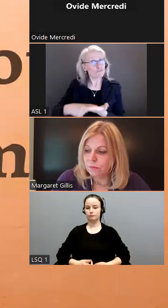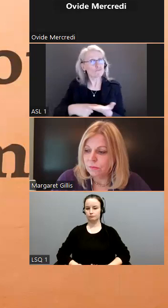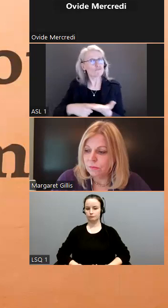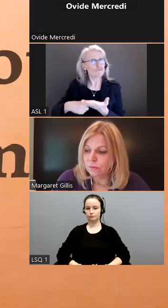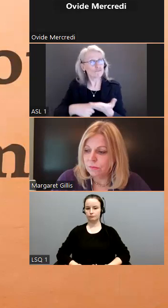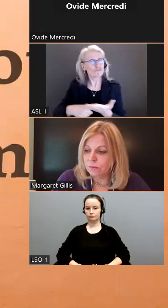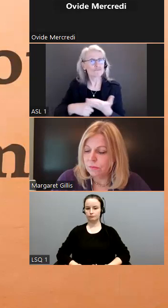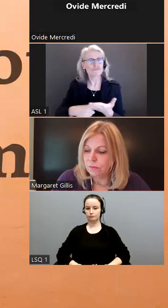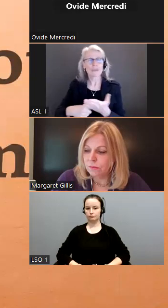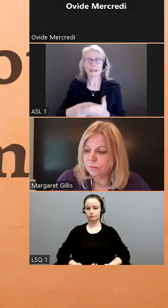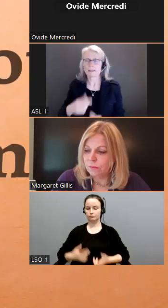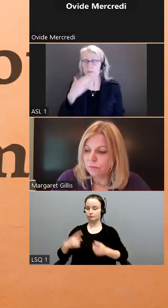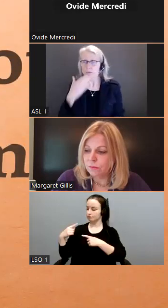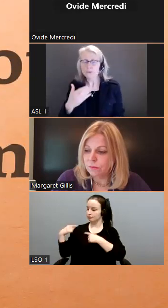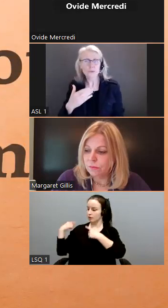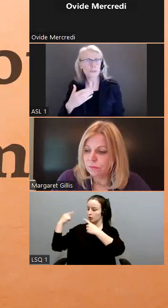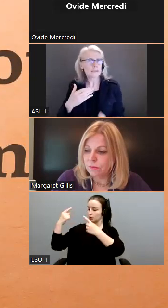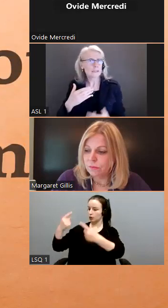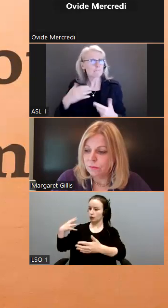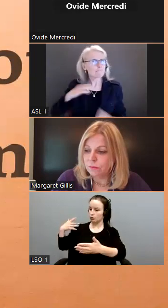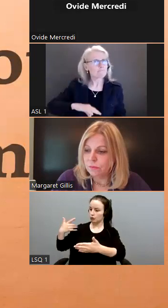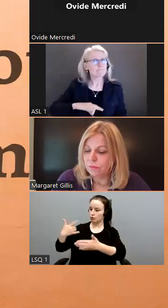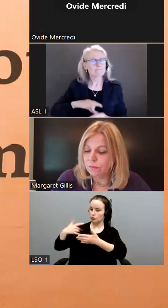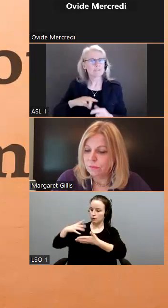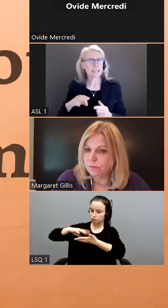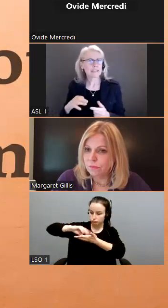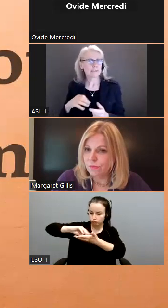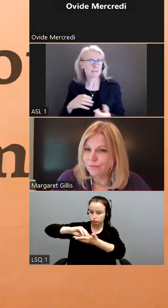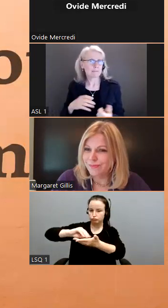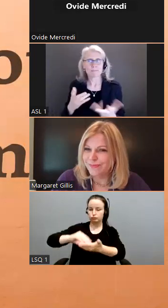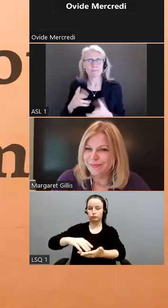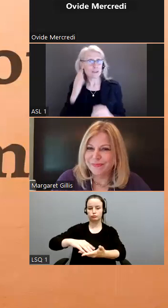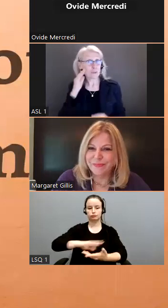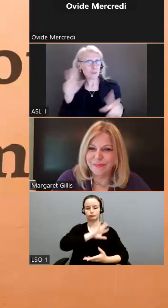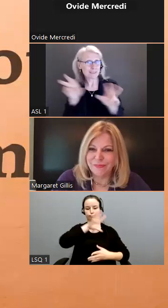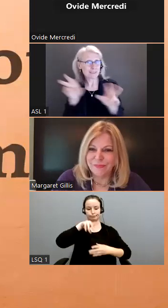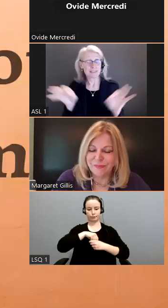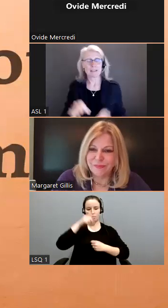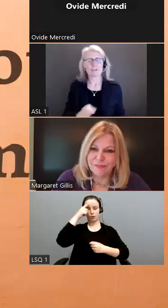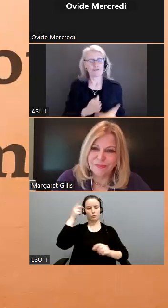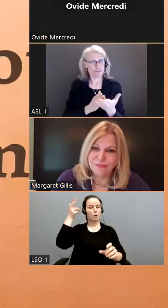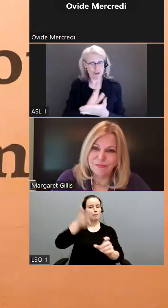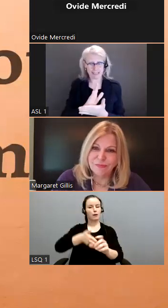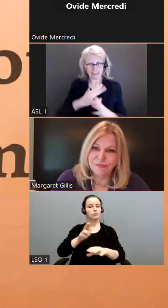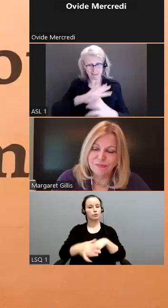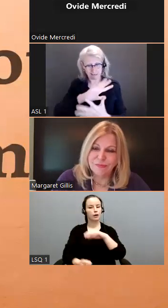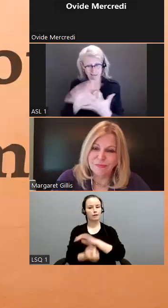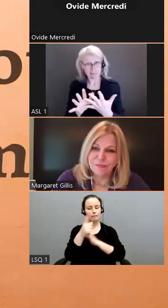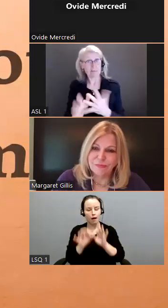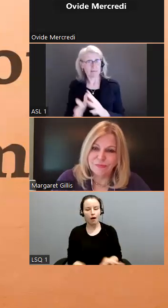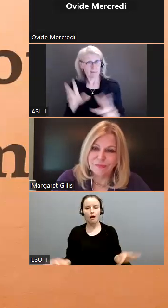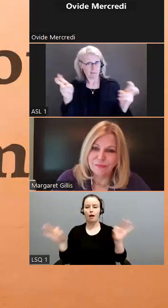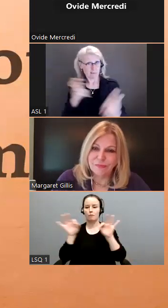very meaningful event. Rights do not get old. World Elder Abuse Awareness